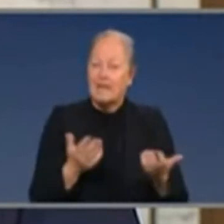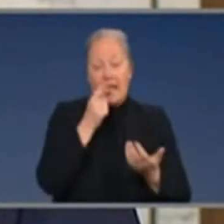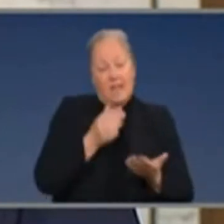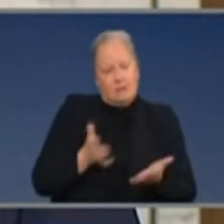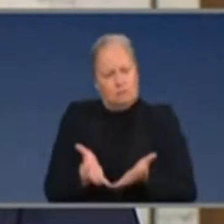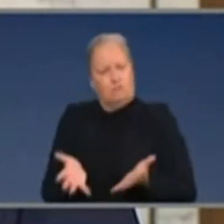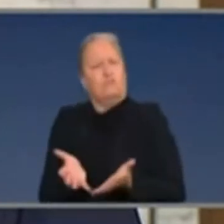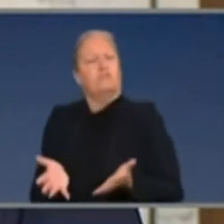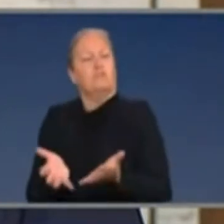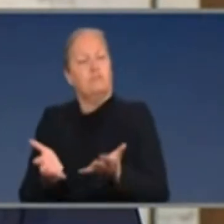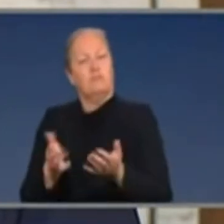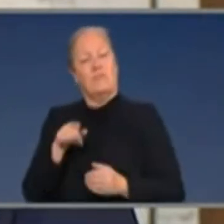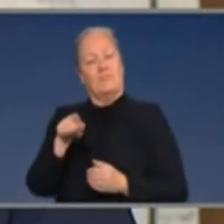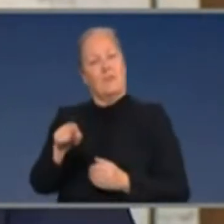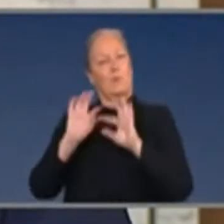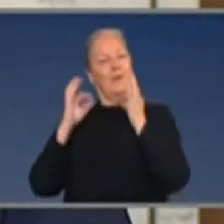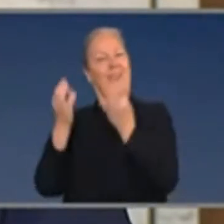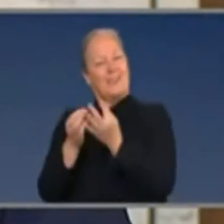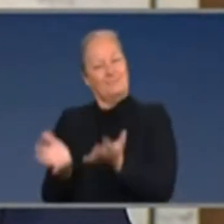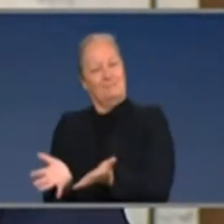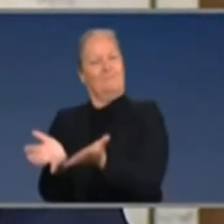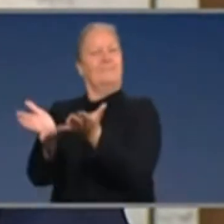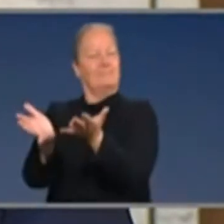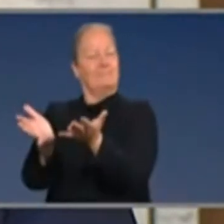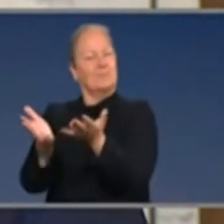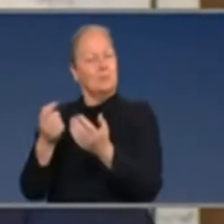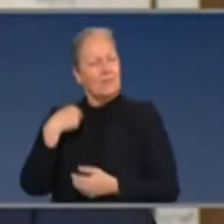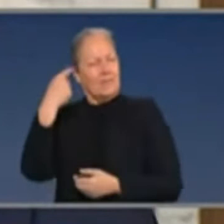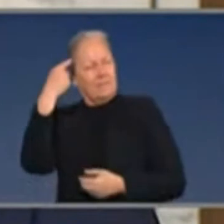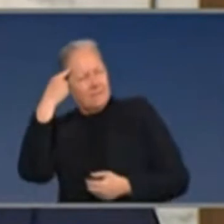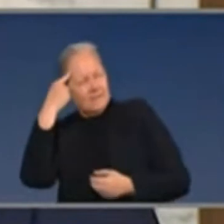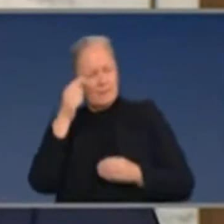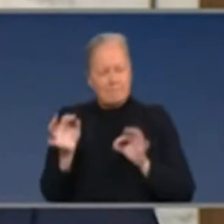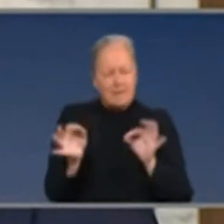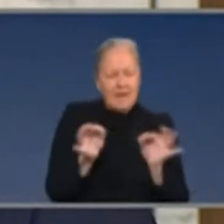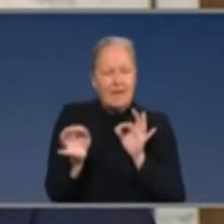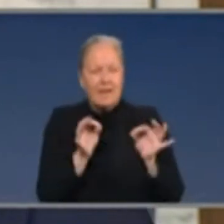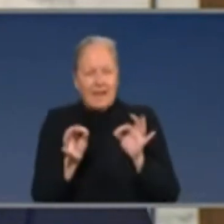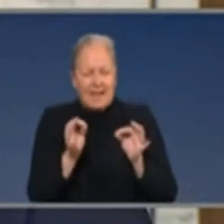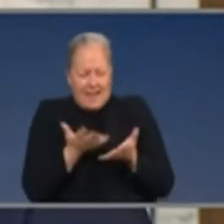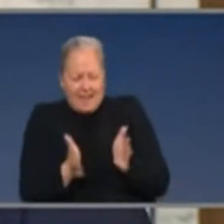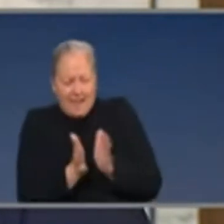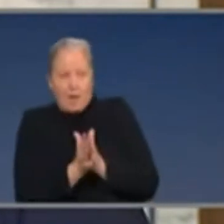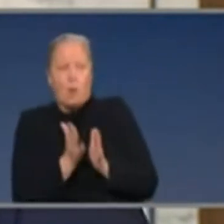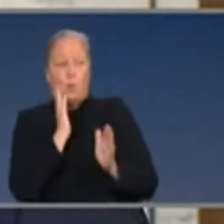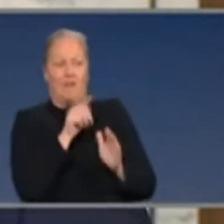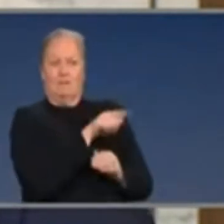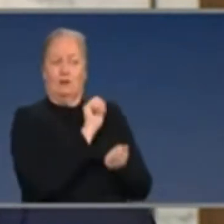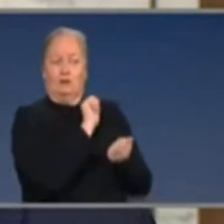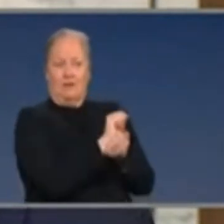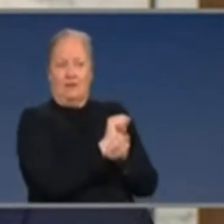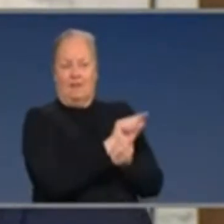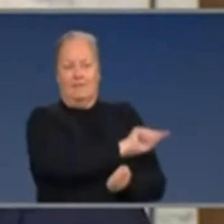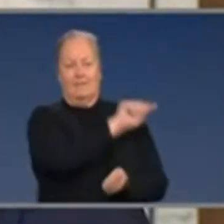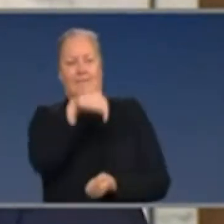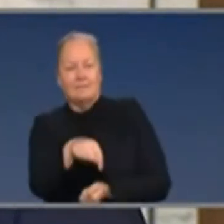leadership roles in the organisation. So we'll be looking at those elements as well as part of the implementation plans, but listening